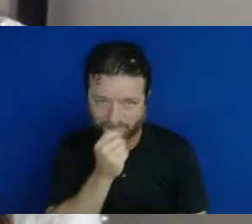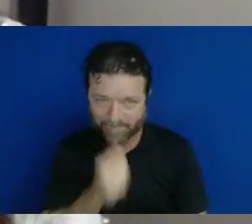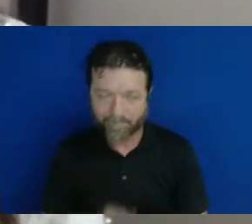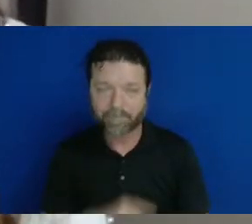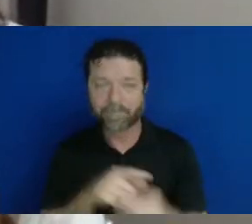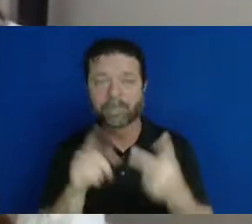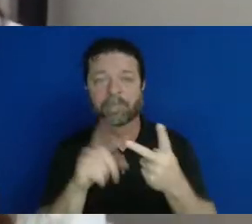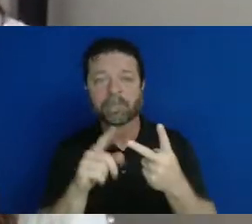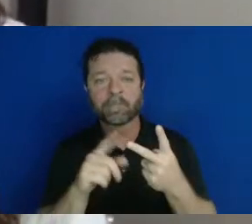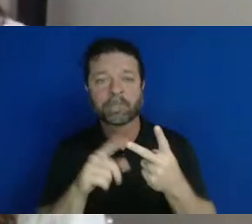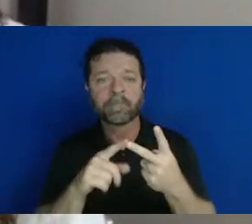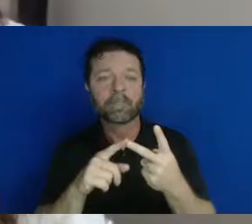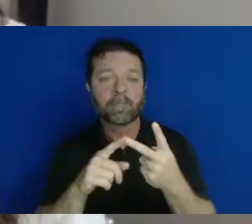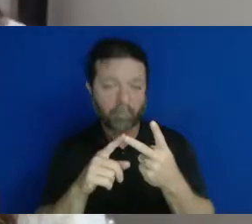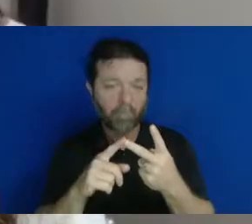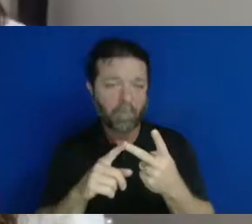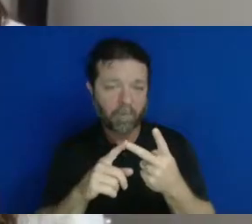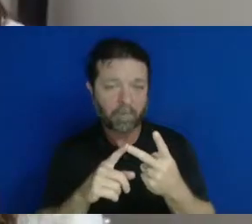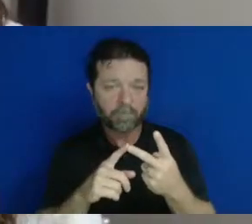also don't accept